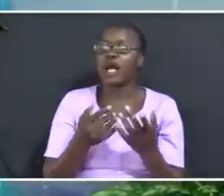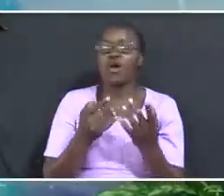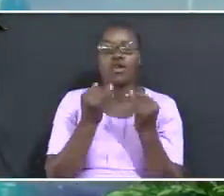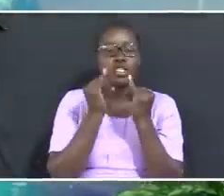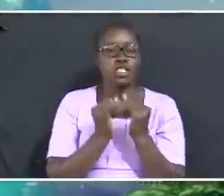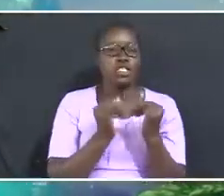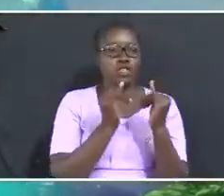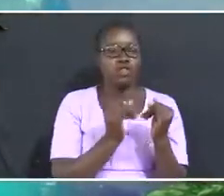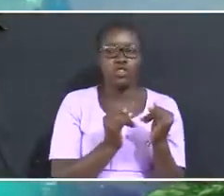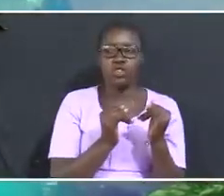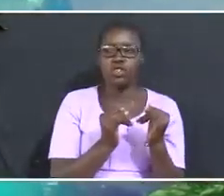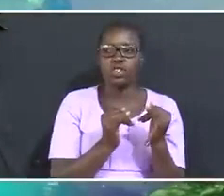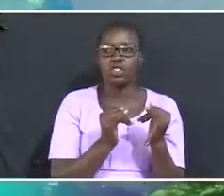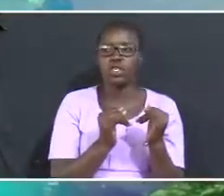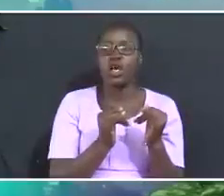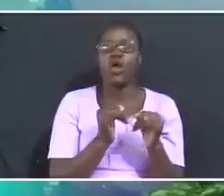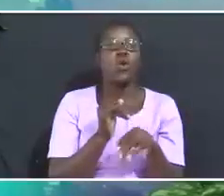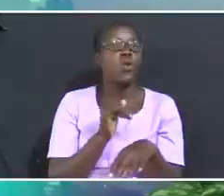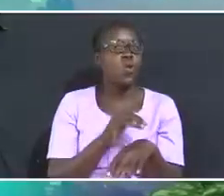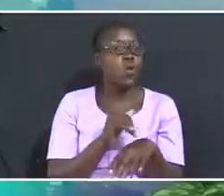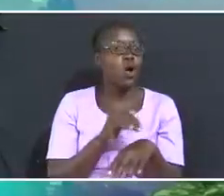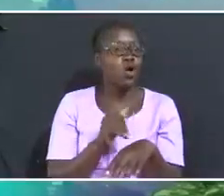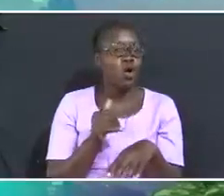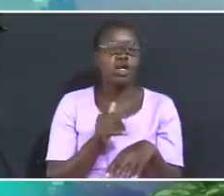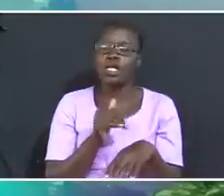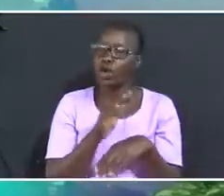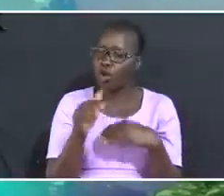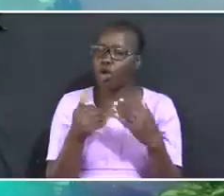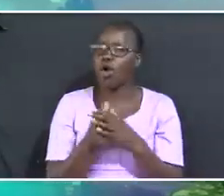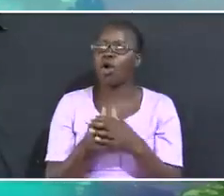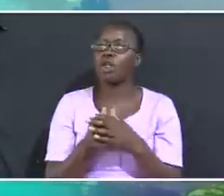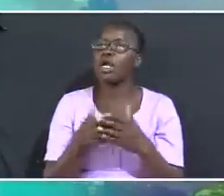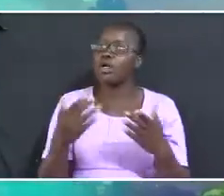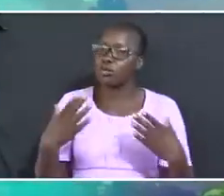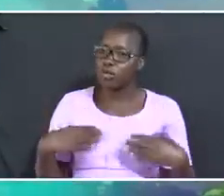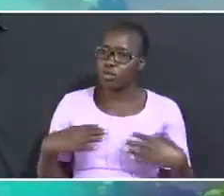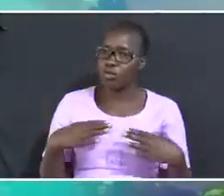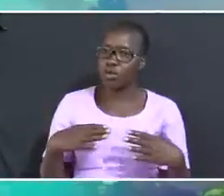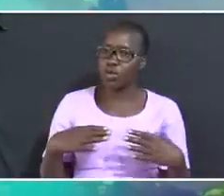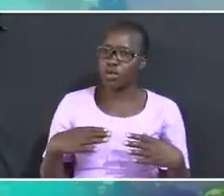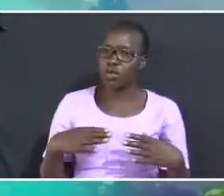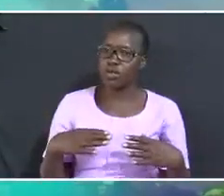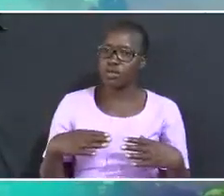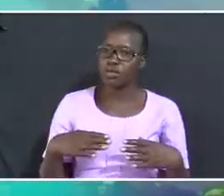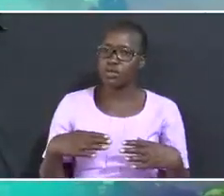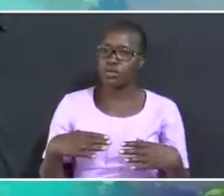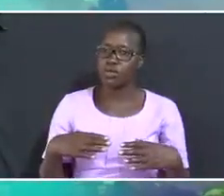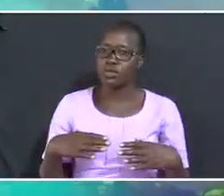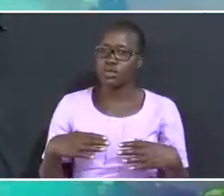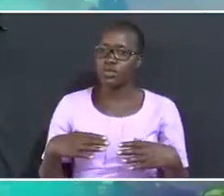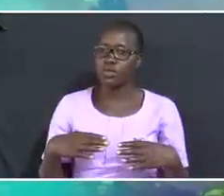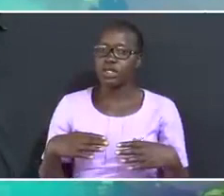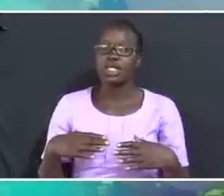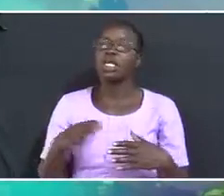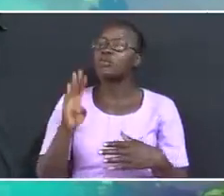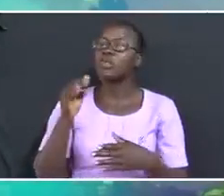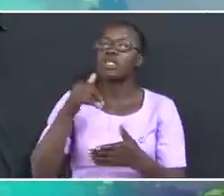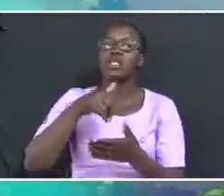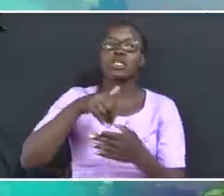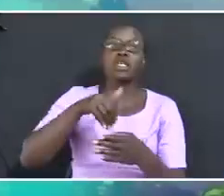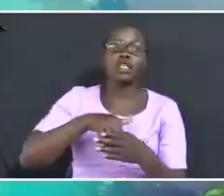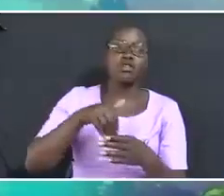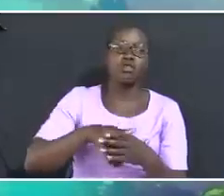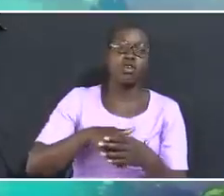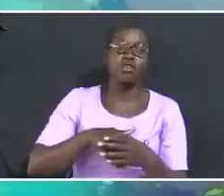individuals. We are calling and rallying everybody to get involved in